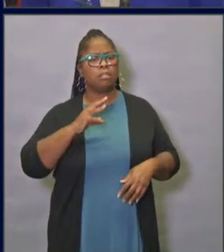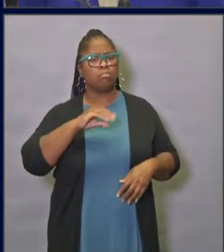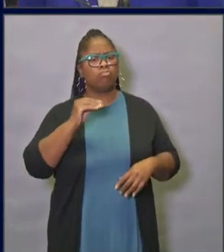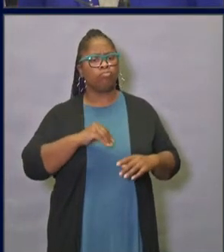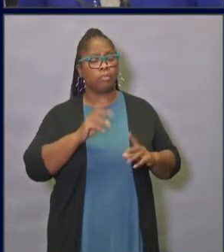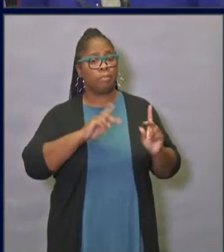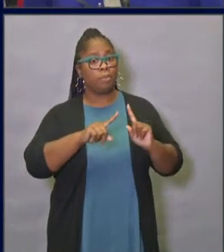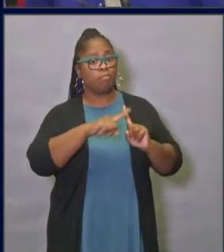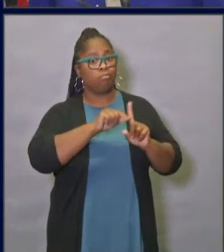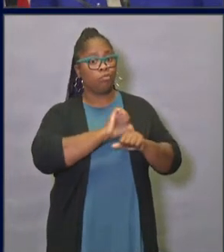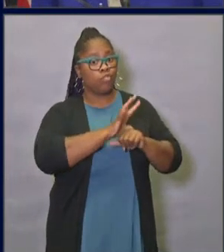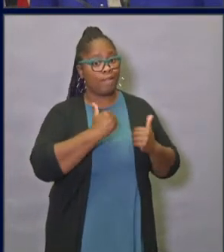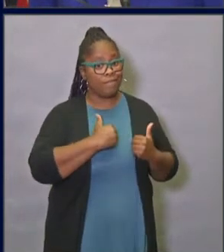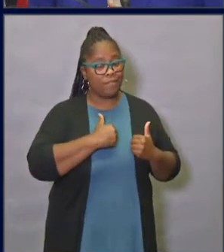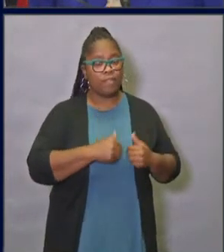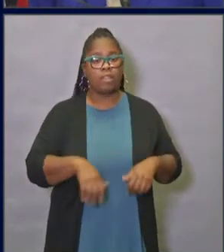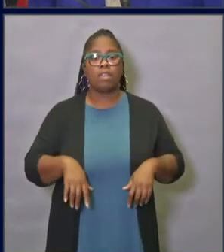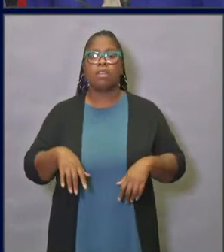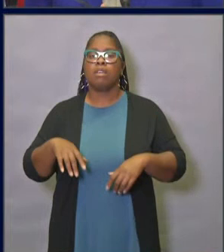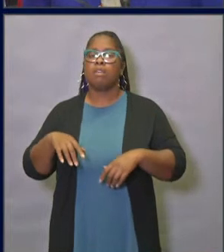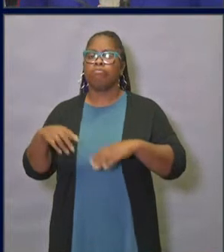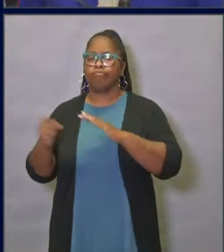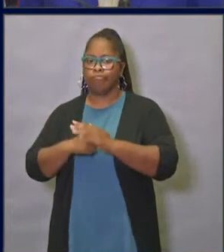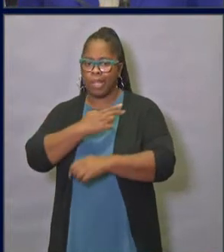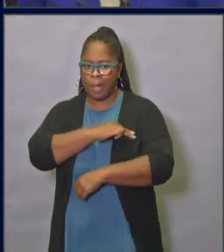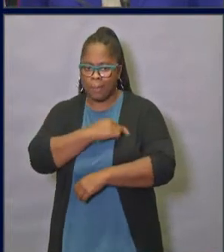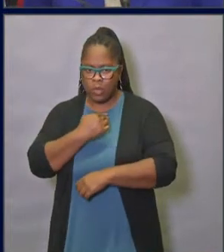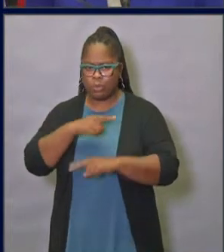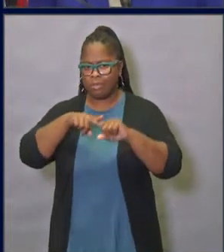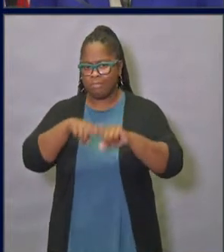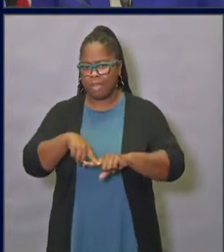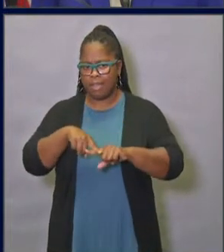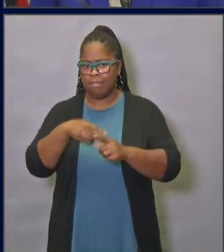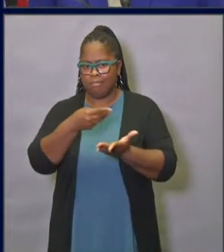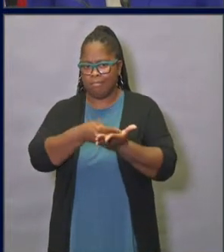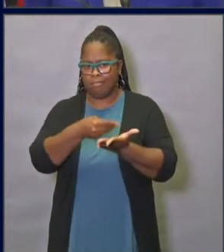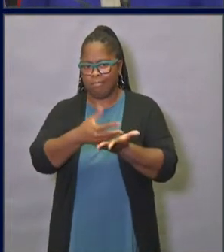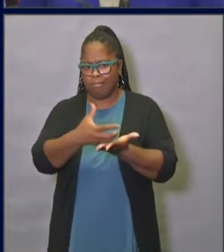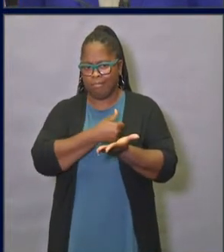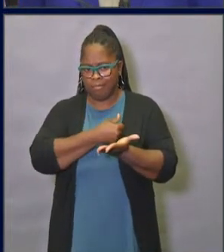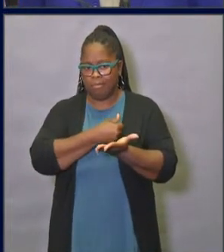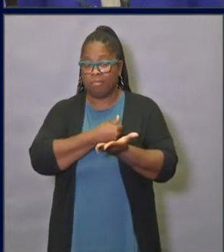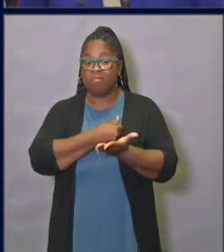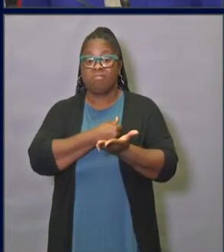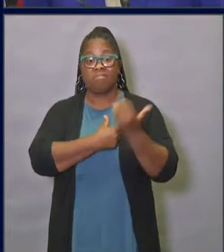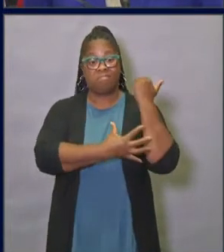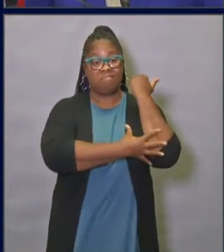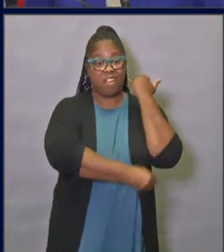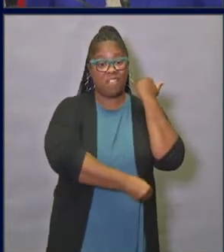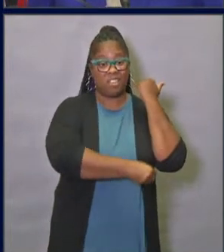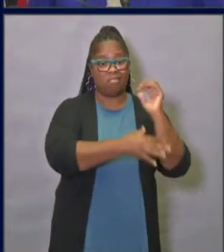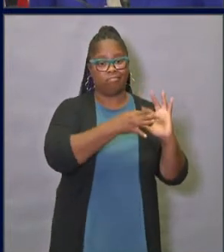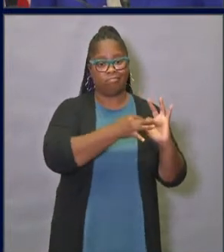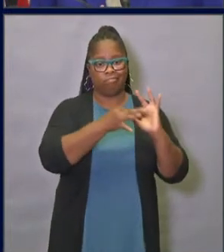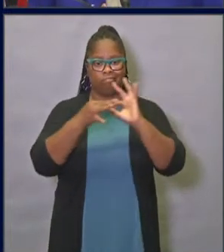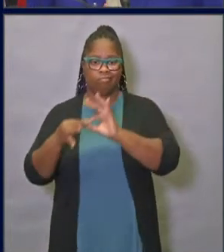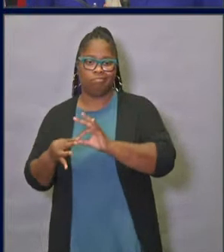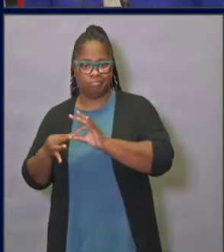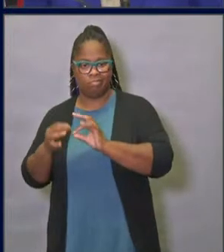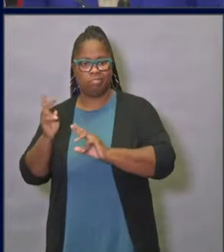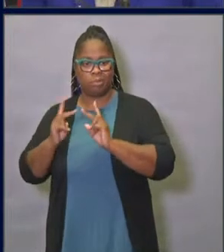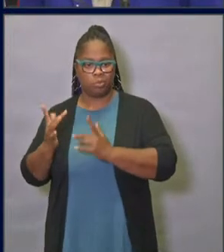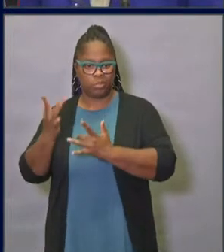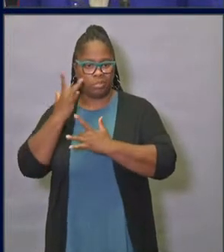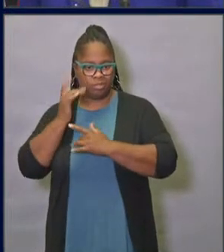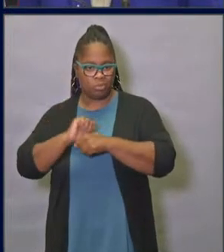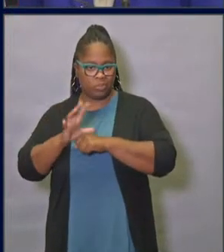poverty levels, and we see that area income has a direct correlation to the number of cases. Cases per